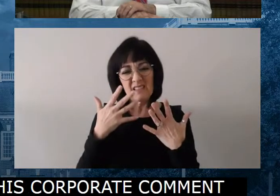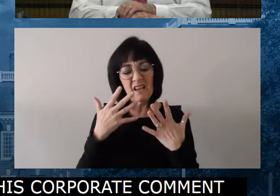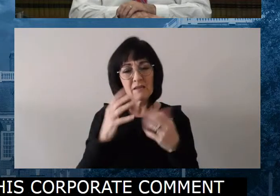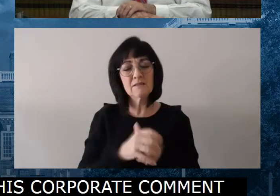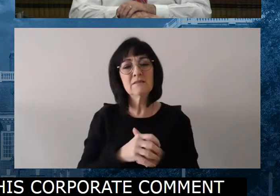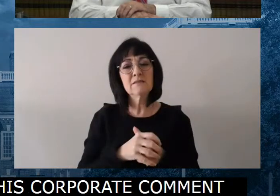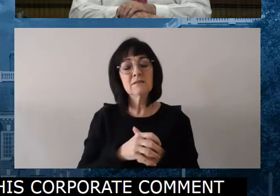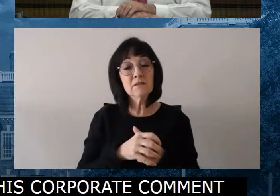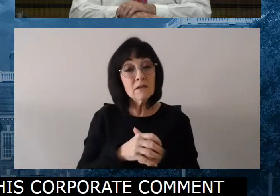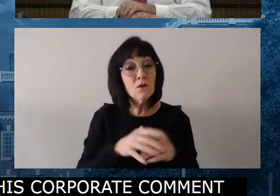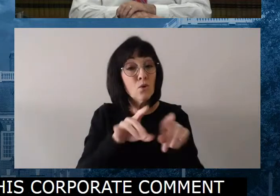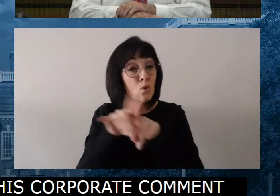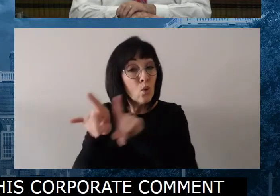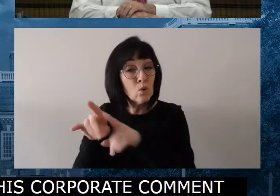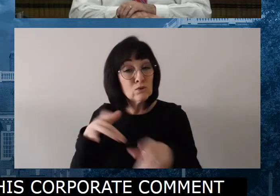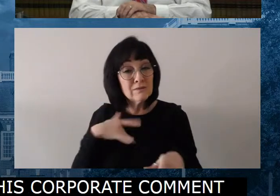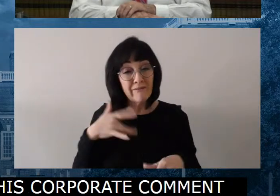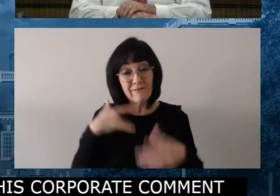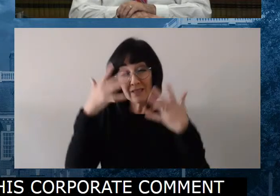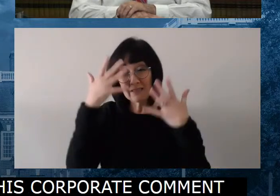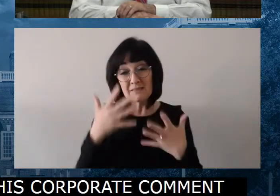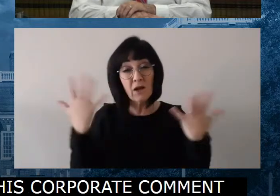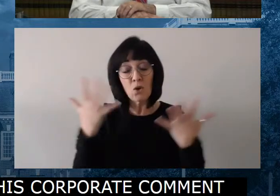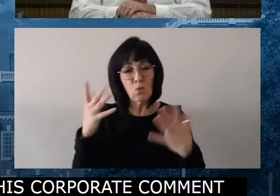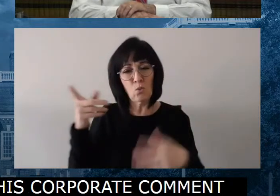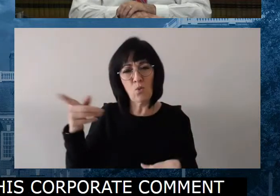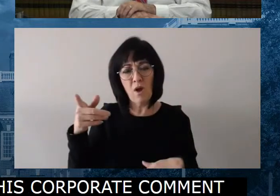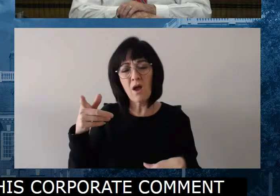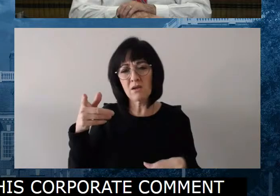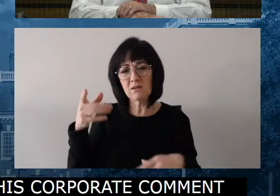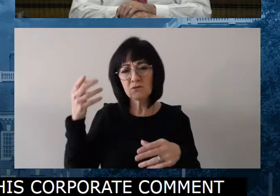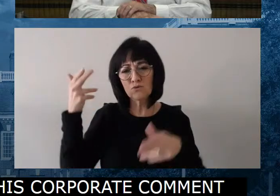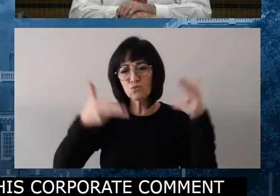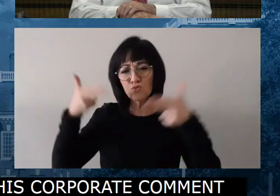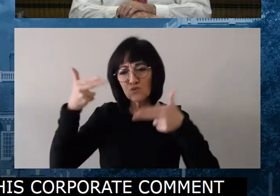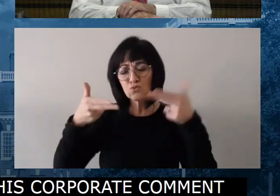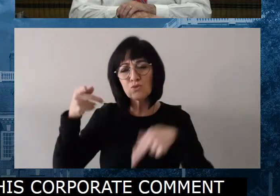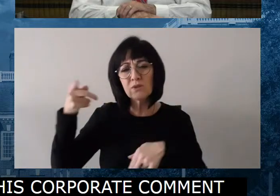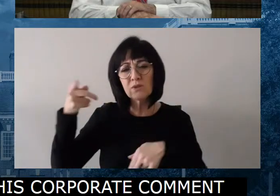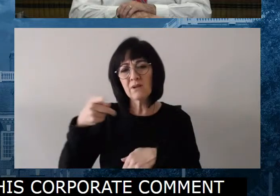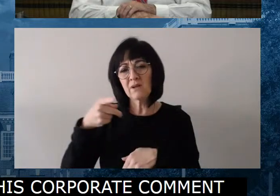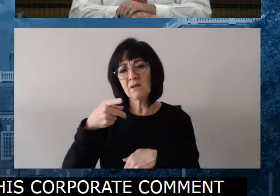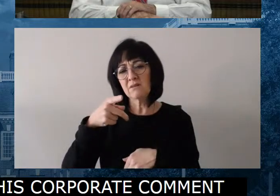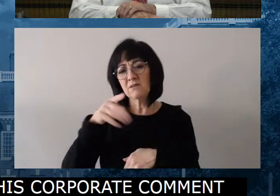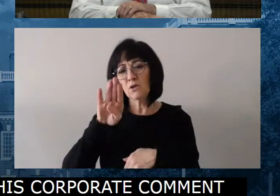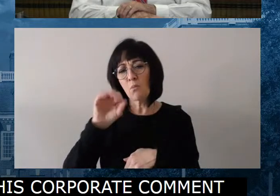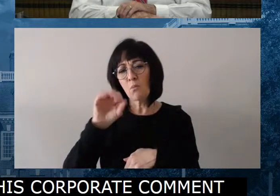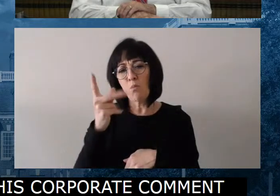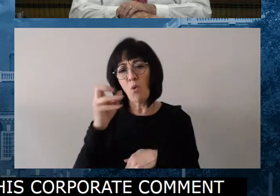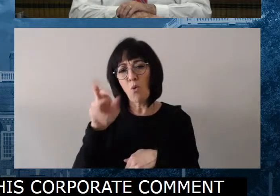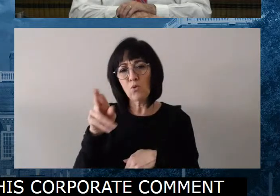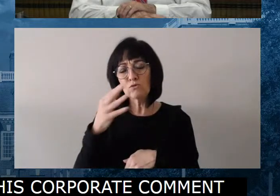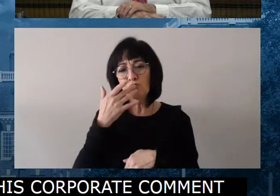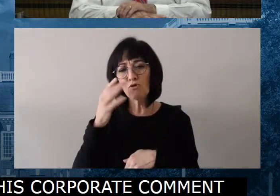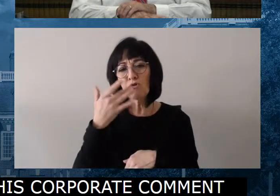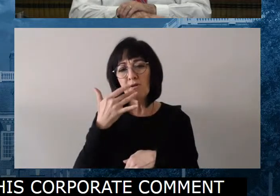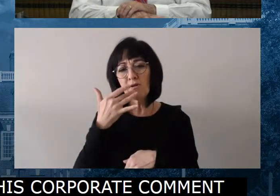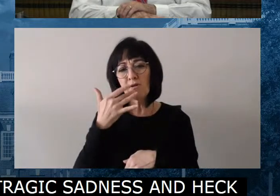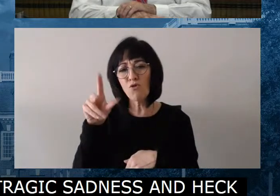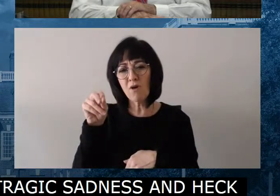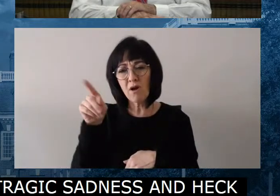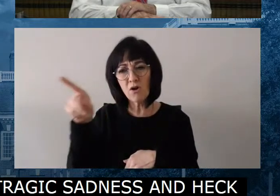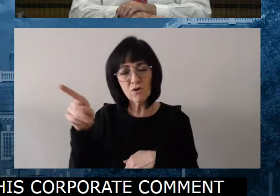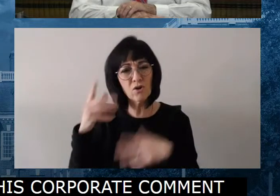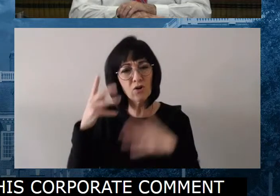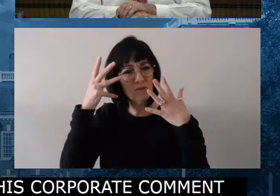shooting in Boulder, Colorado. And yet greater enthusiasm over our efforts here